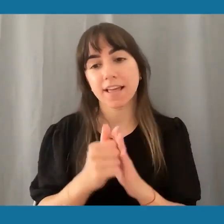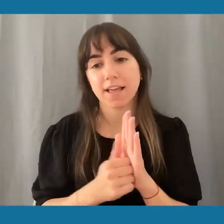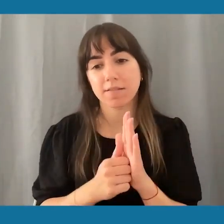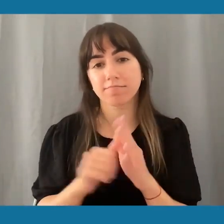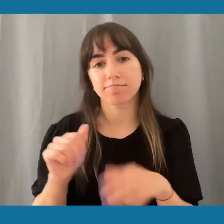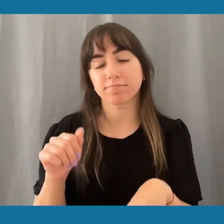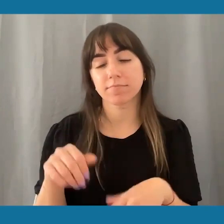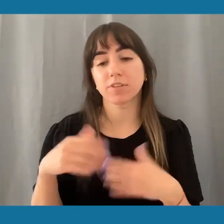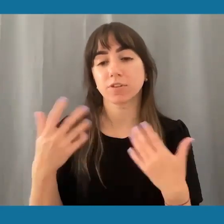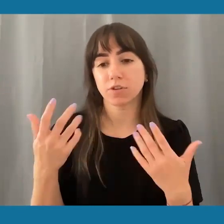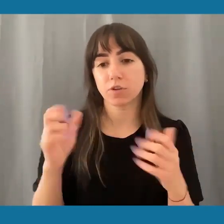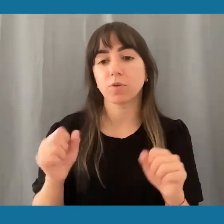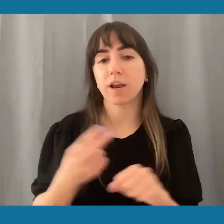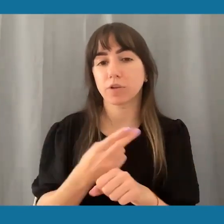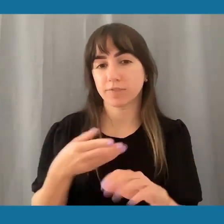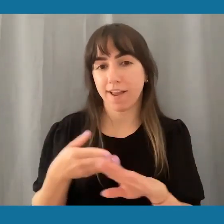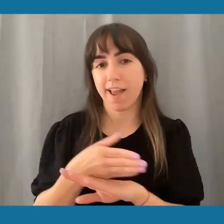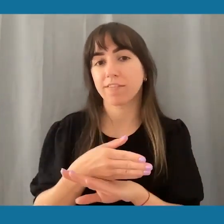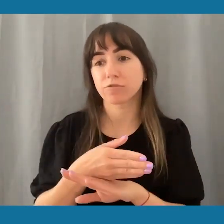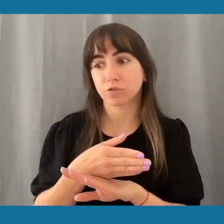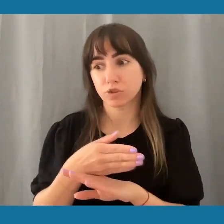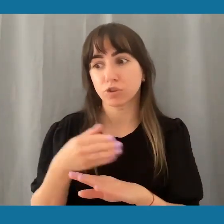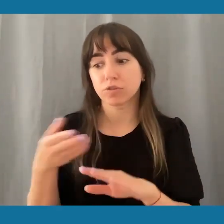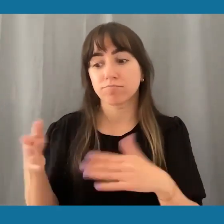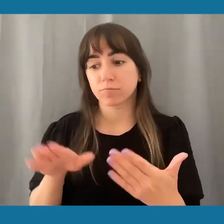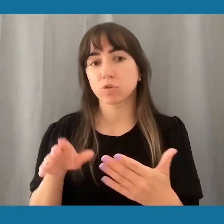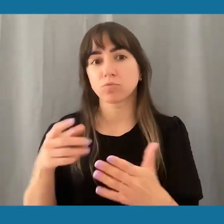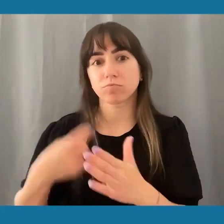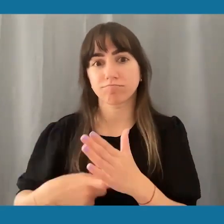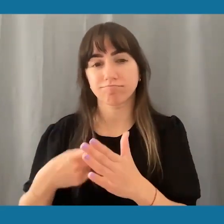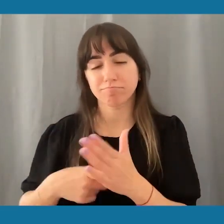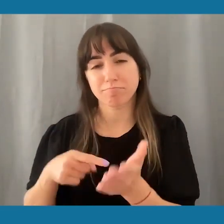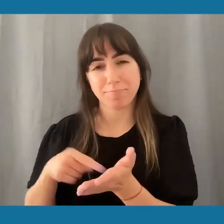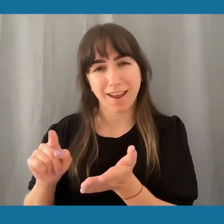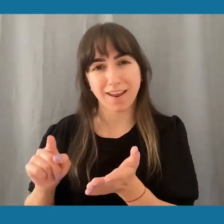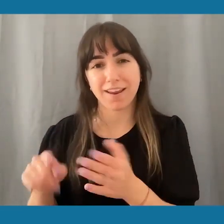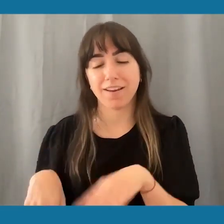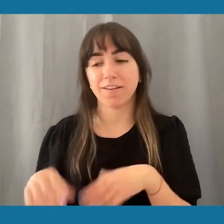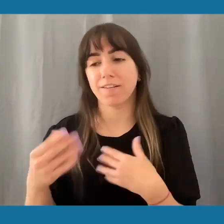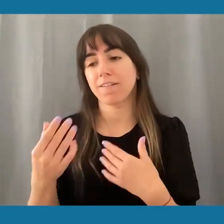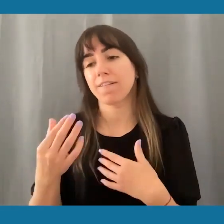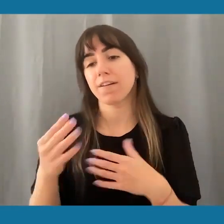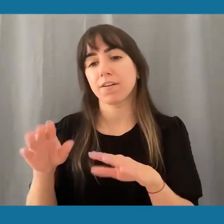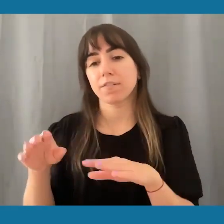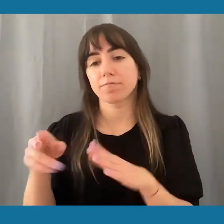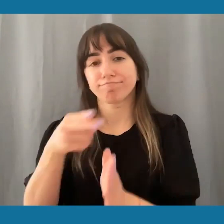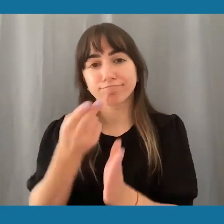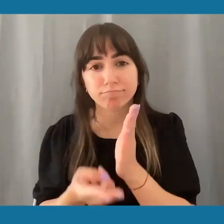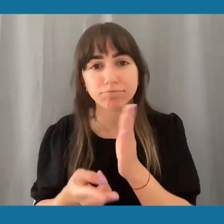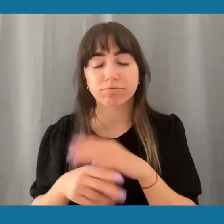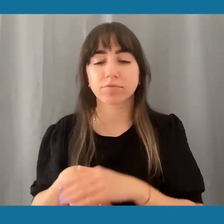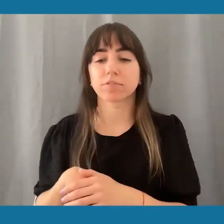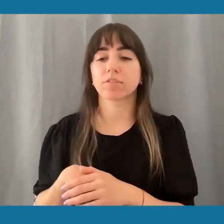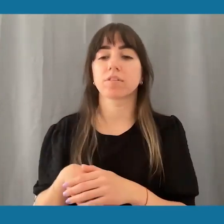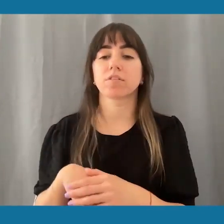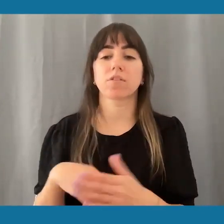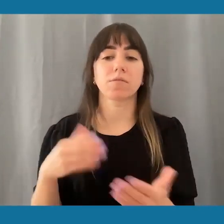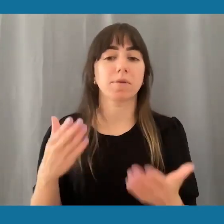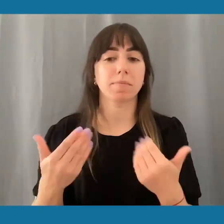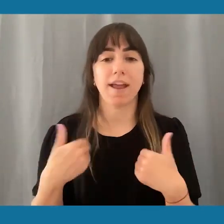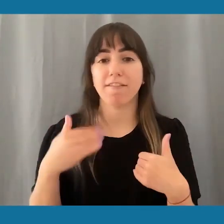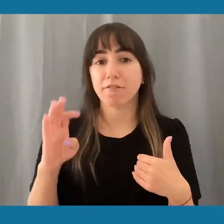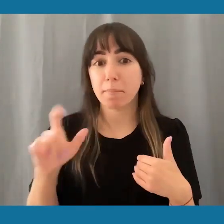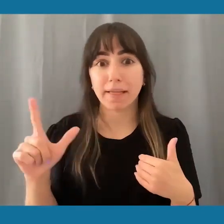this post-death to pay for those final expenses, whether that be funeral and burial. Maybe they had an outstanding bills that need